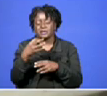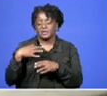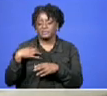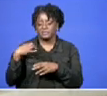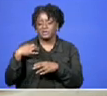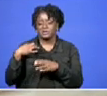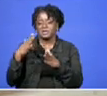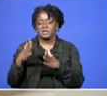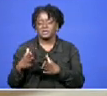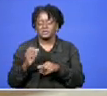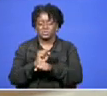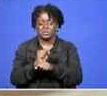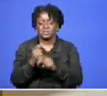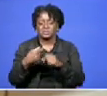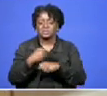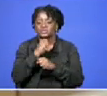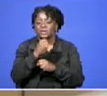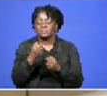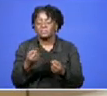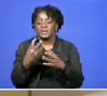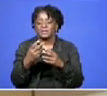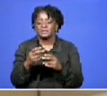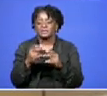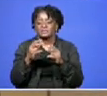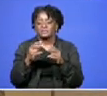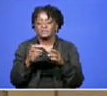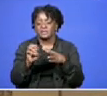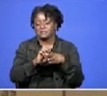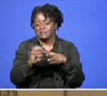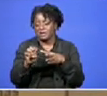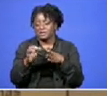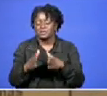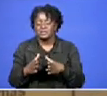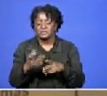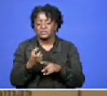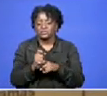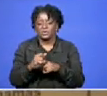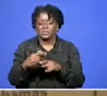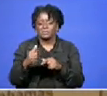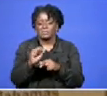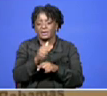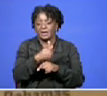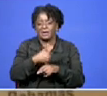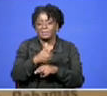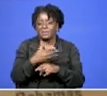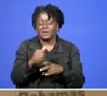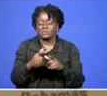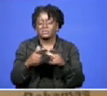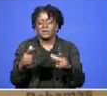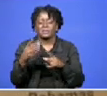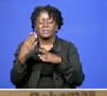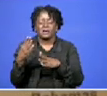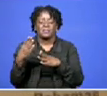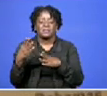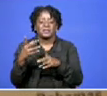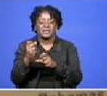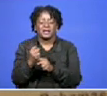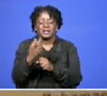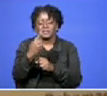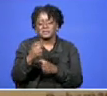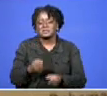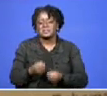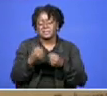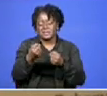ensure that many of the evacuees from Abaco and Grand Bahama get the much-needed hurricane supplies, and it's busy here until